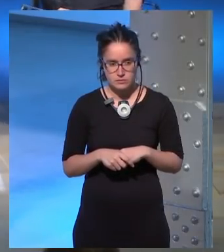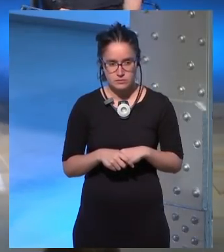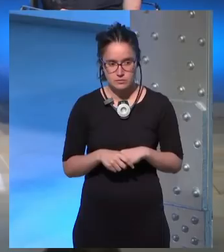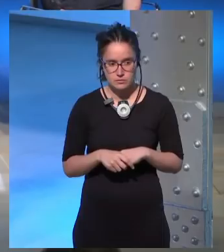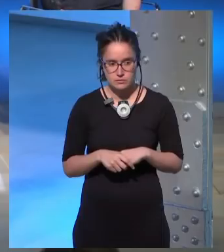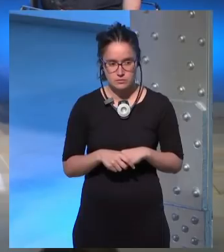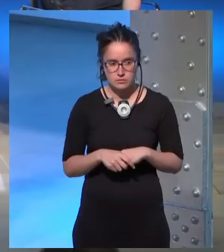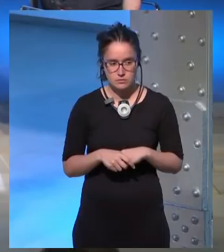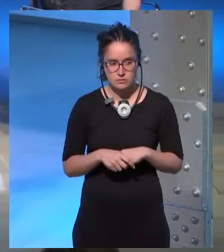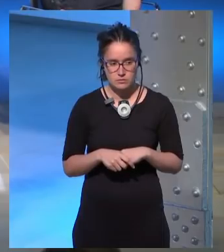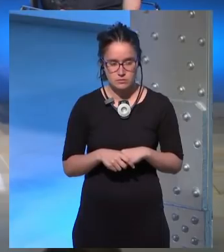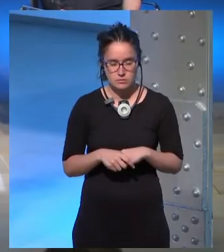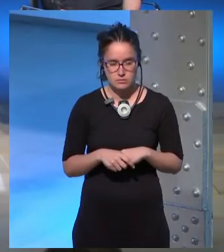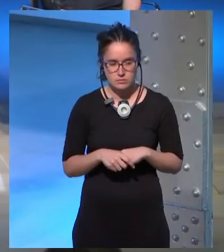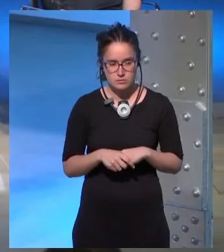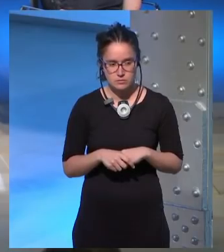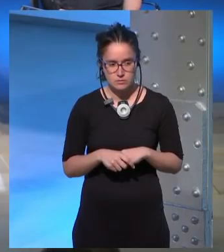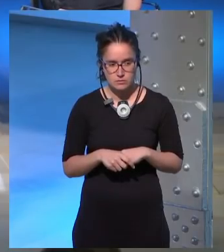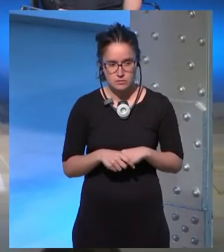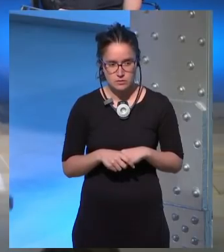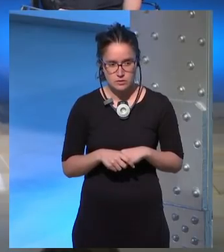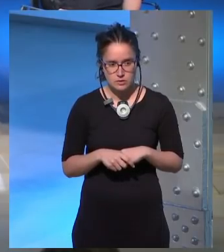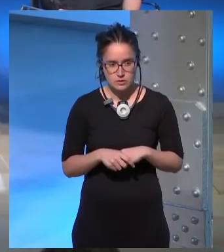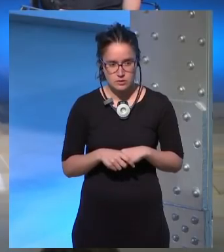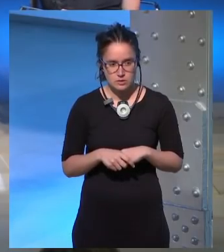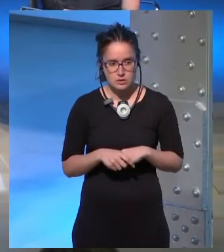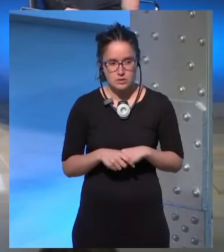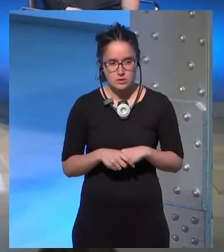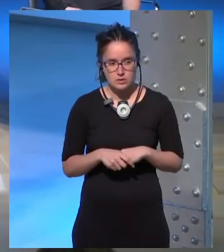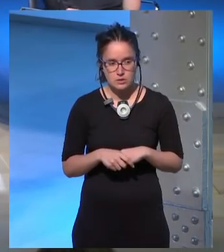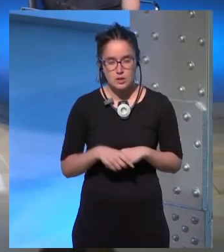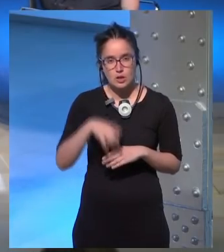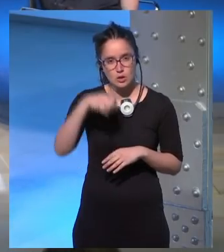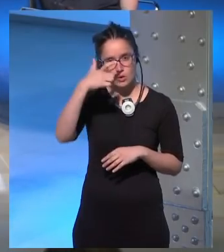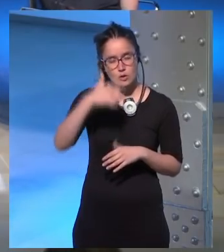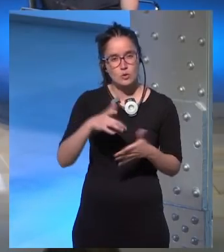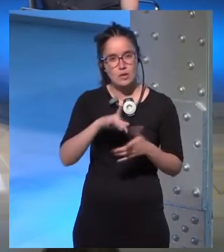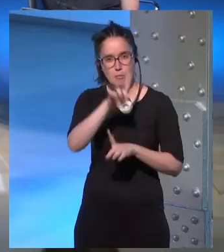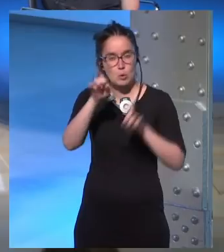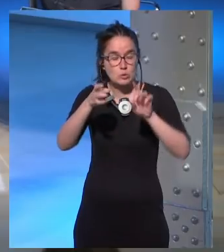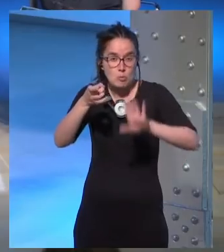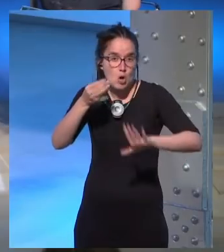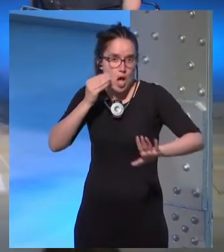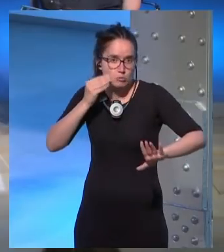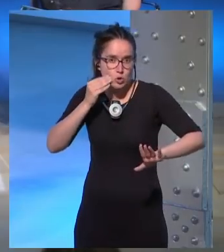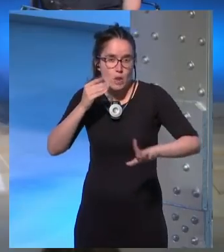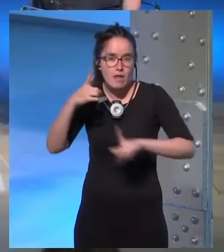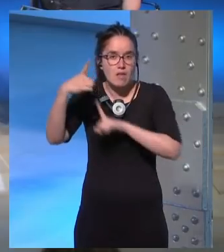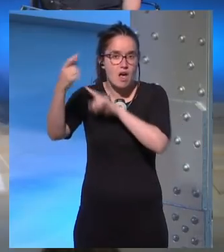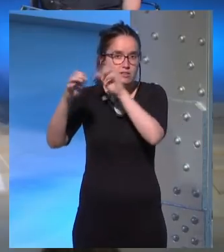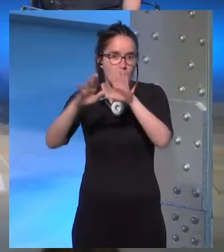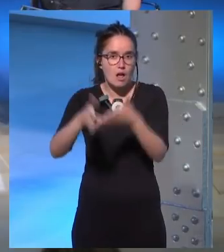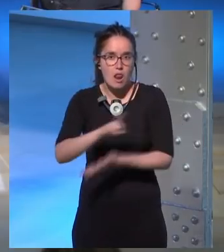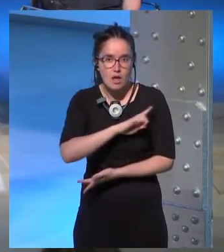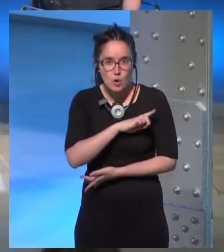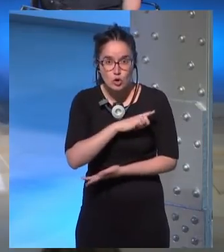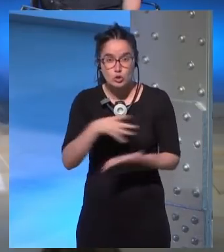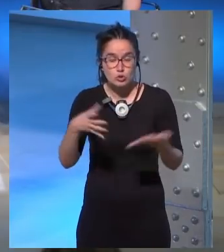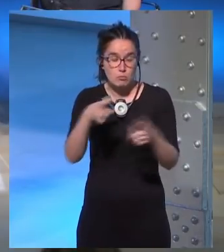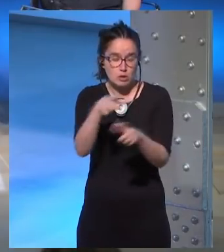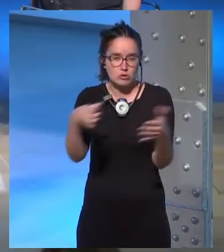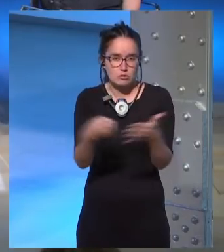Yo tengo una pregunta. I have a very silly question about the